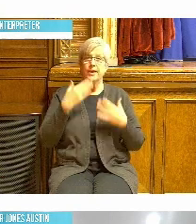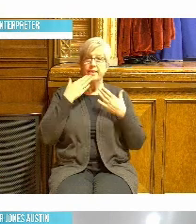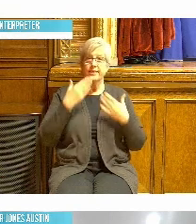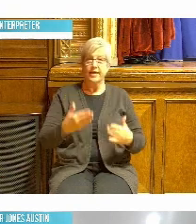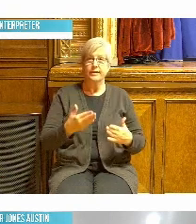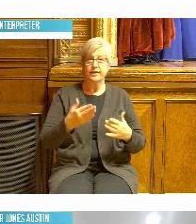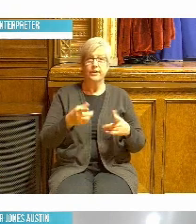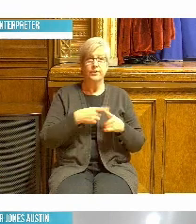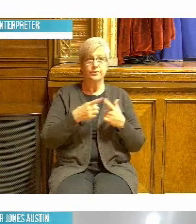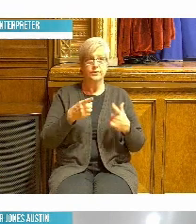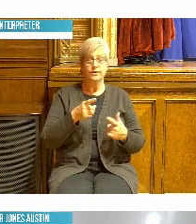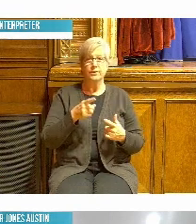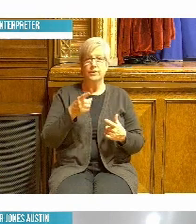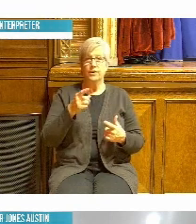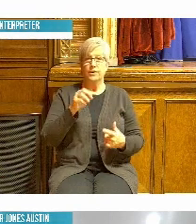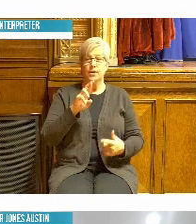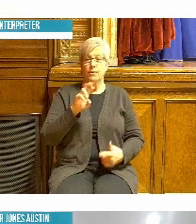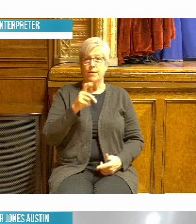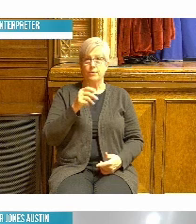you, Reparations